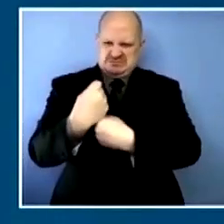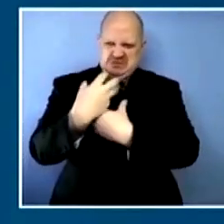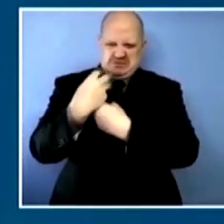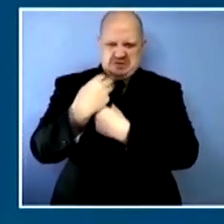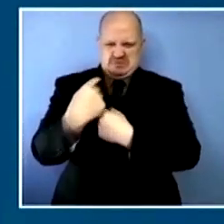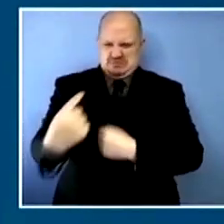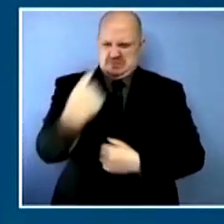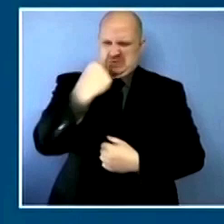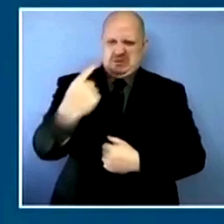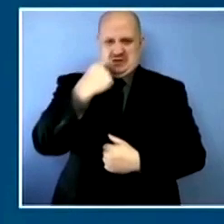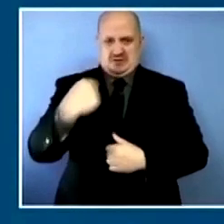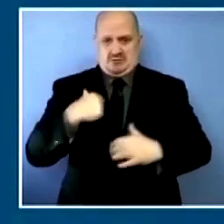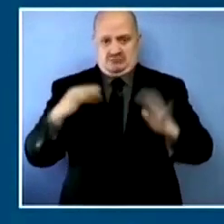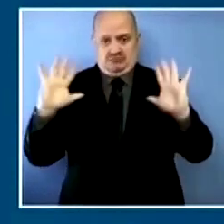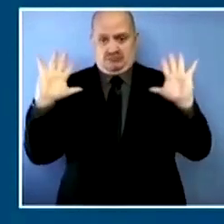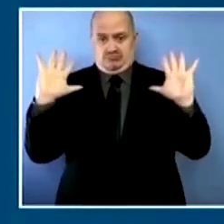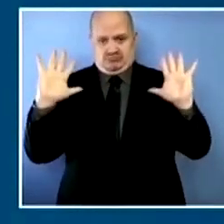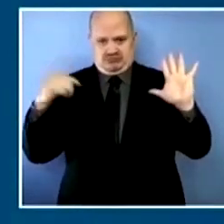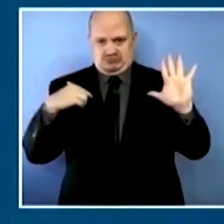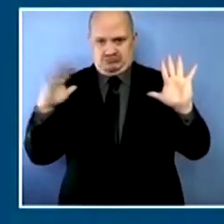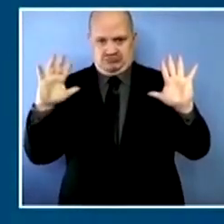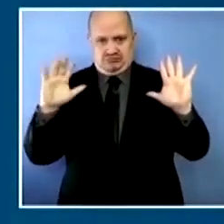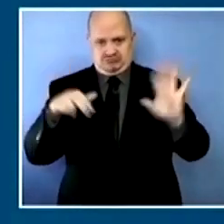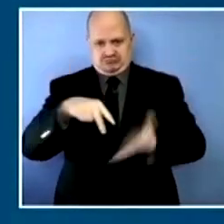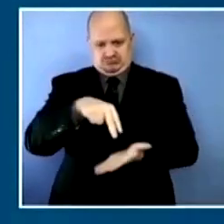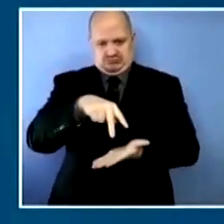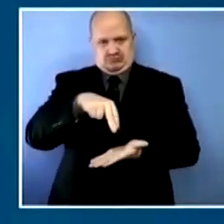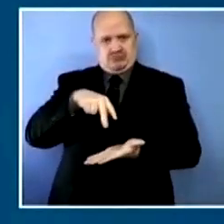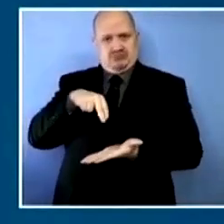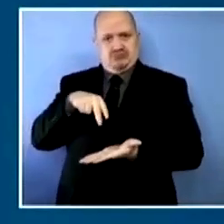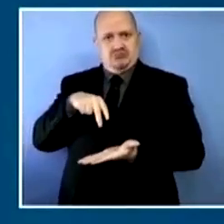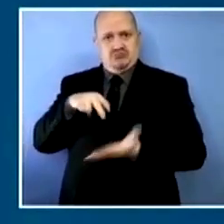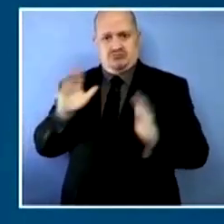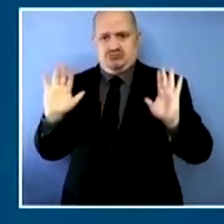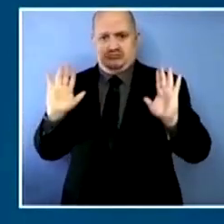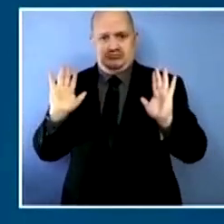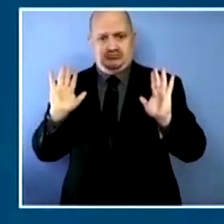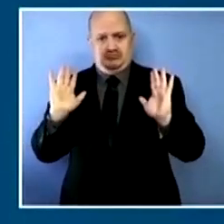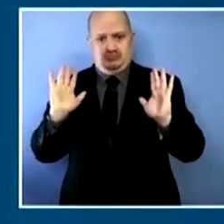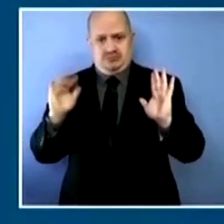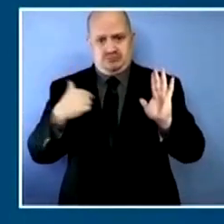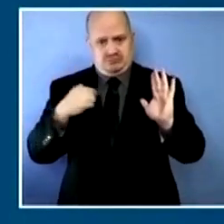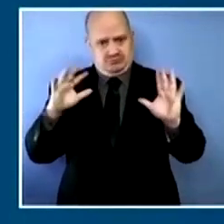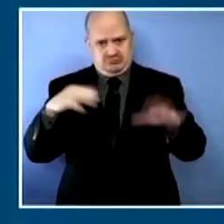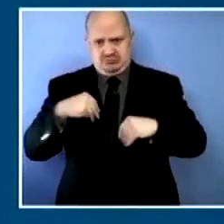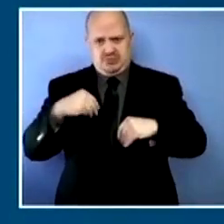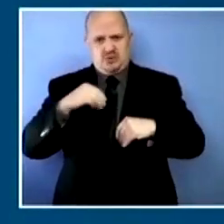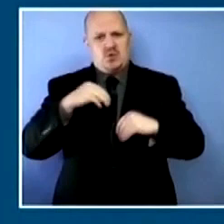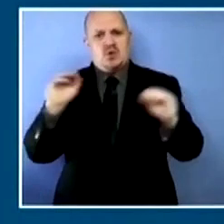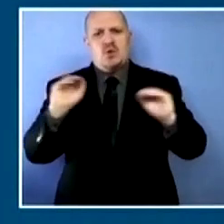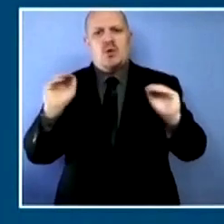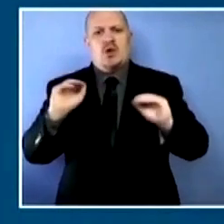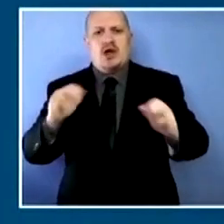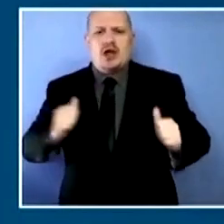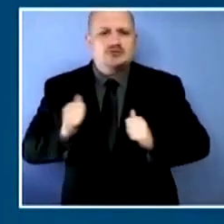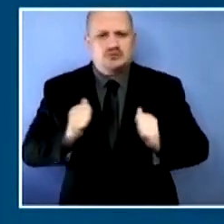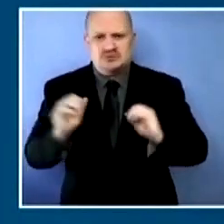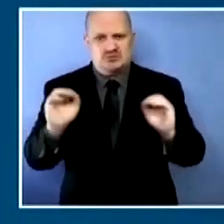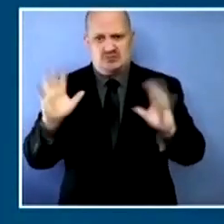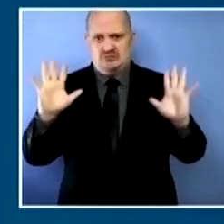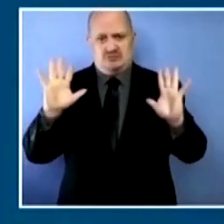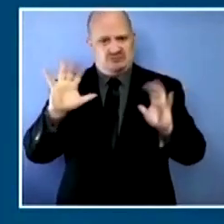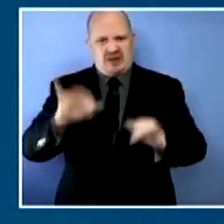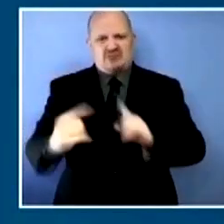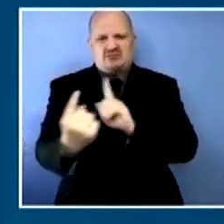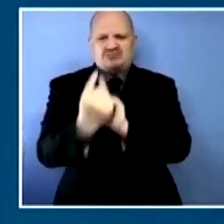back. The next thing I knew, that same officer charged at me. He pushed me to the ground, began attacking me for no apparent reason. Additional officers